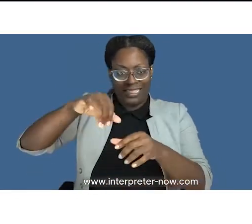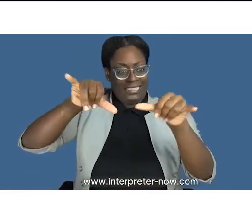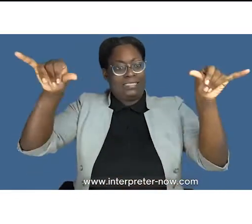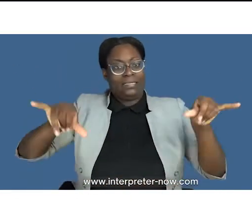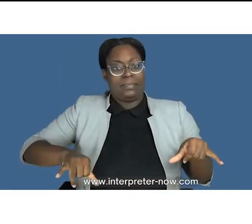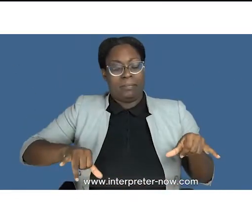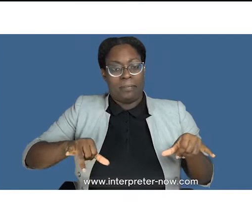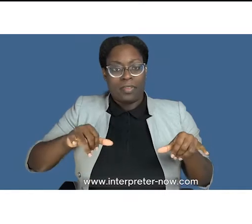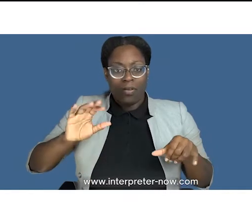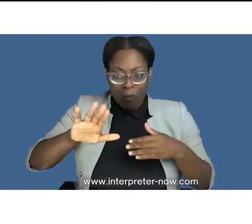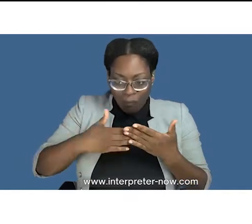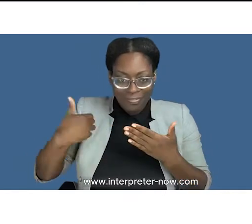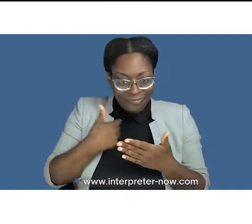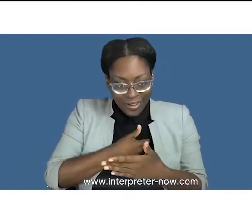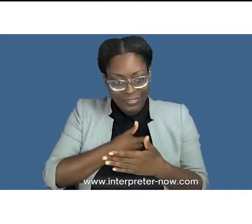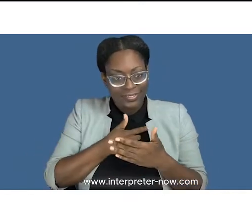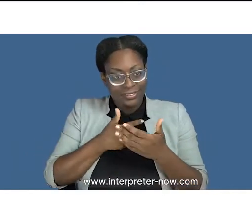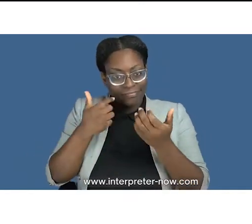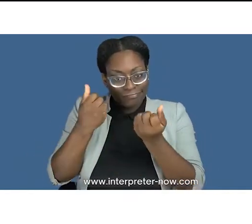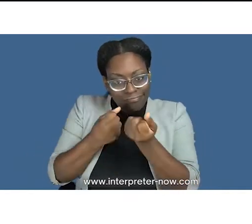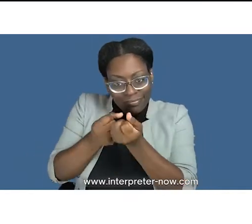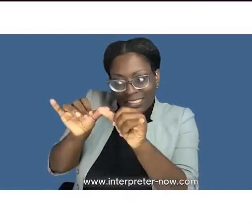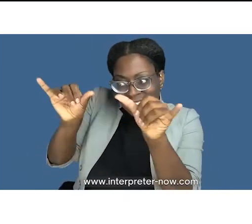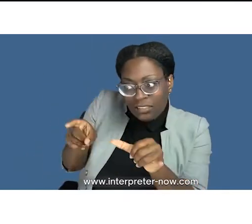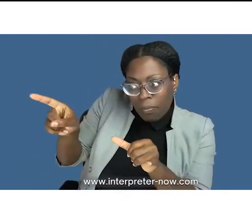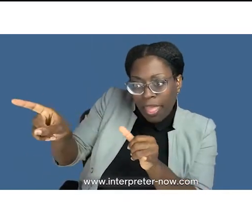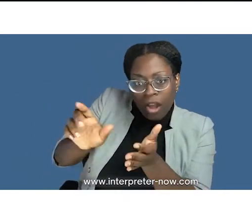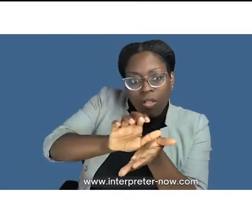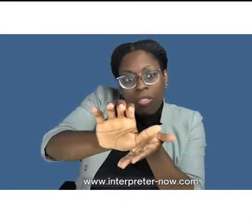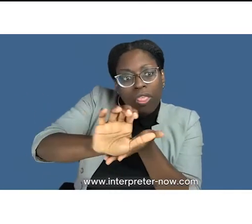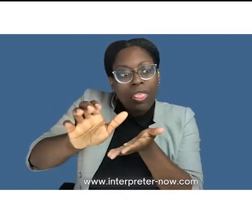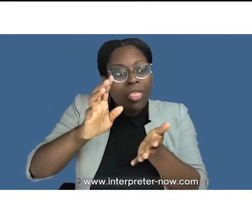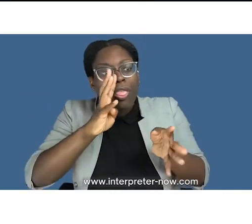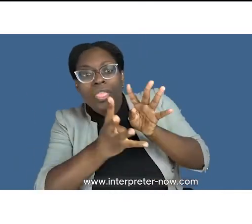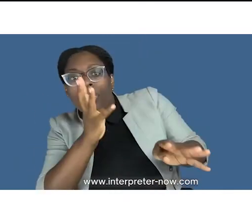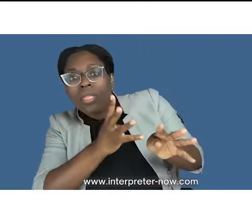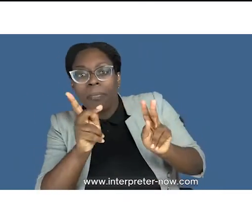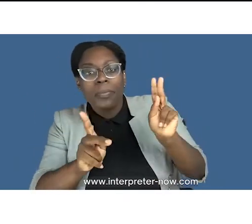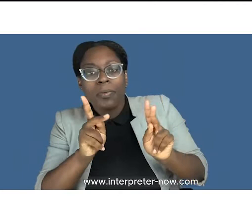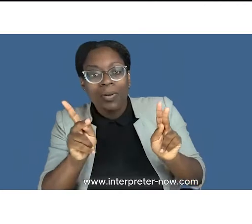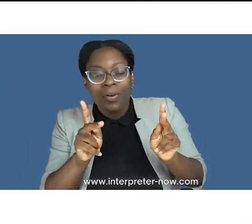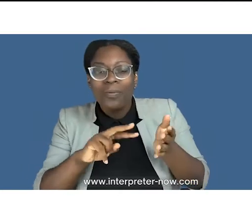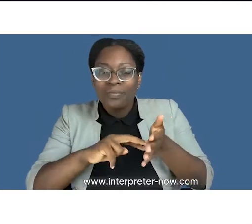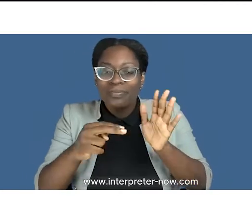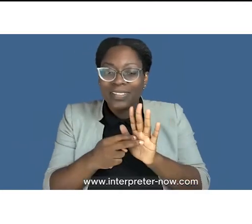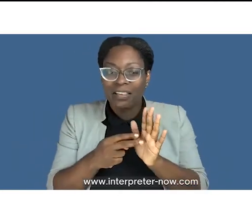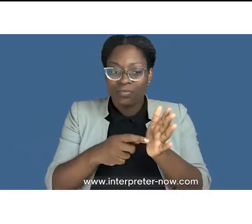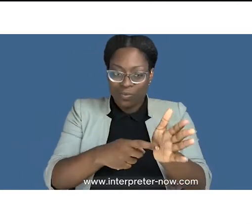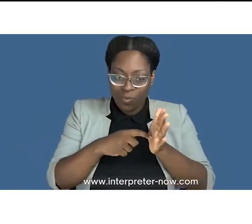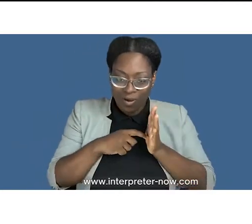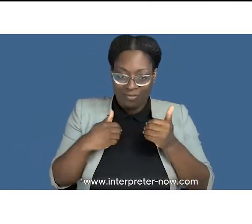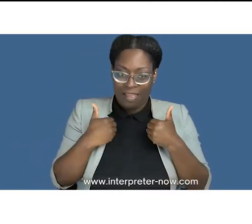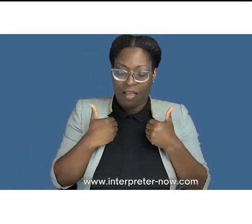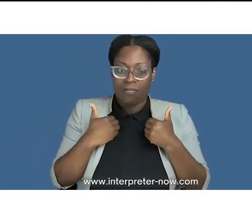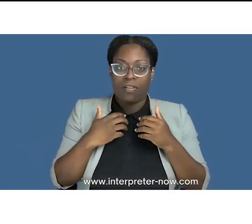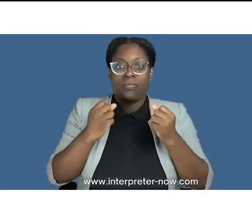systems and processes, which are inequitable and can perpetuate exclusion. And so really, it